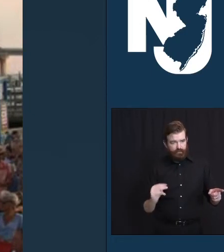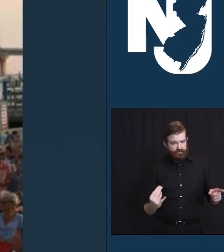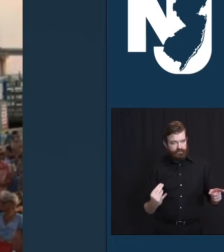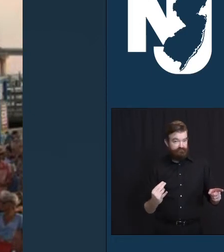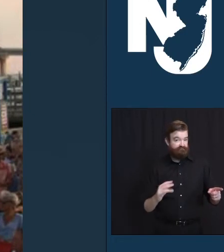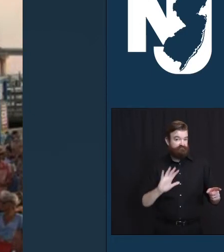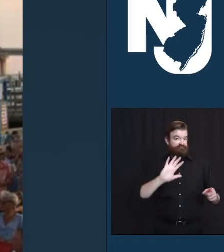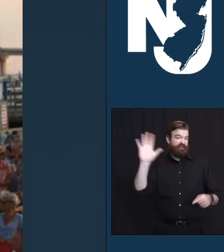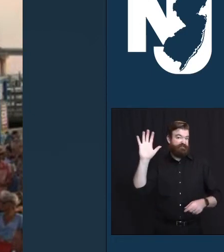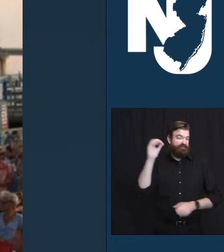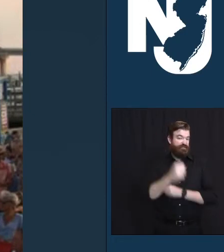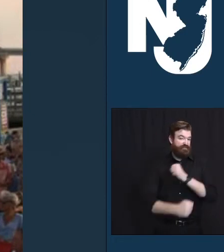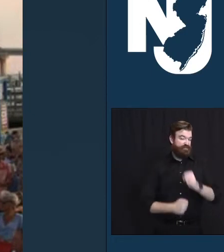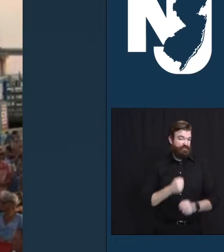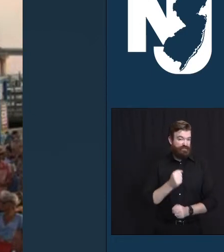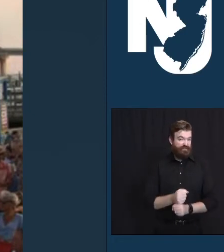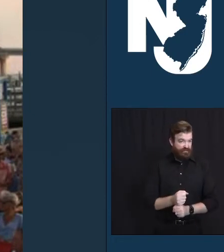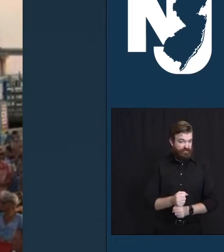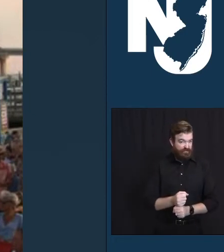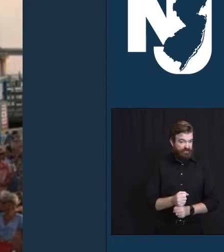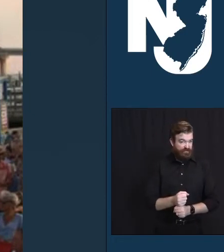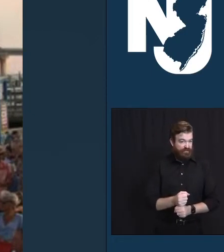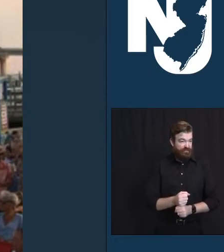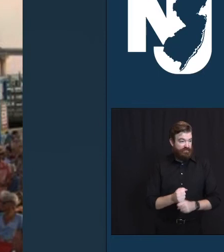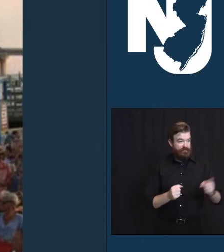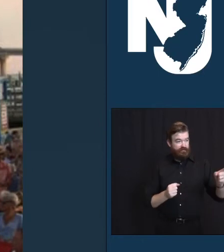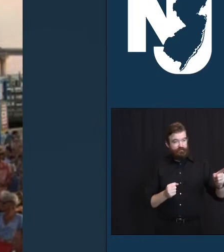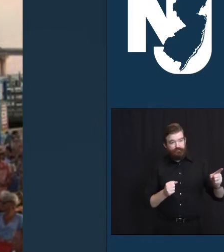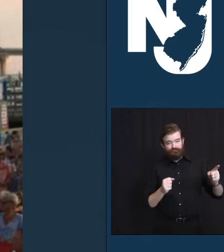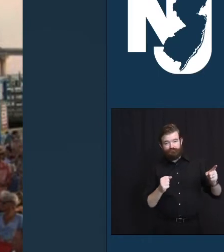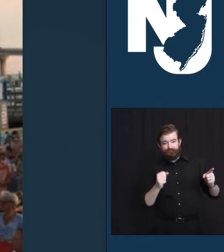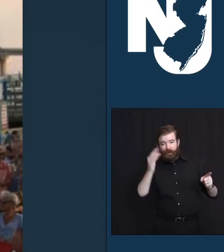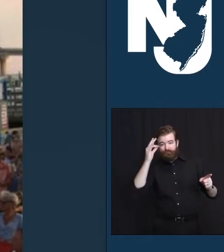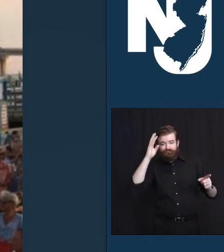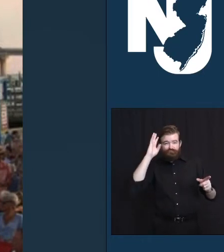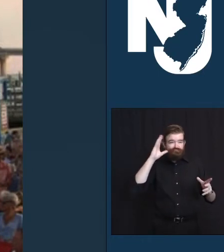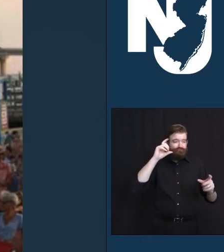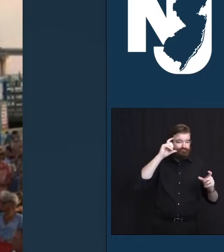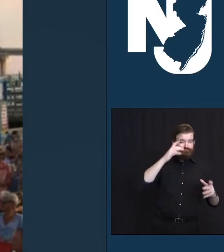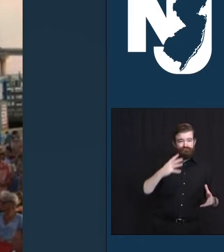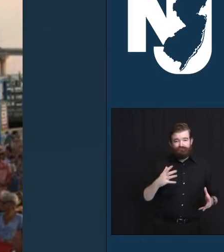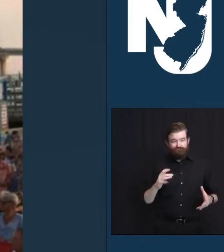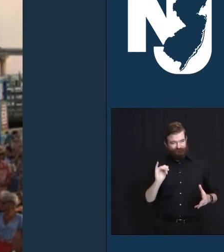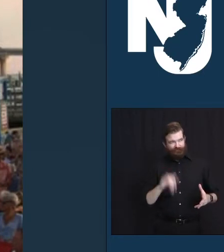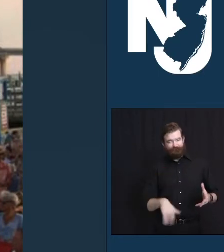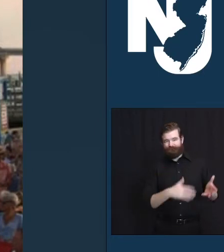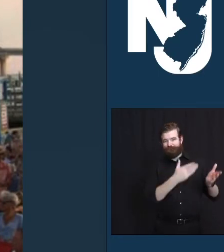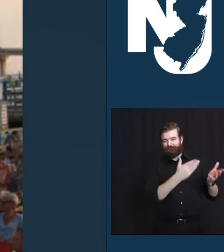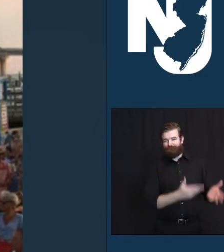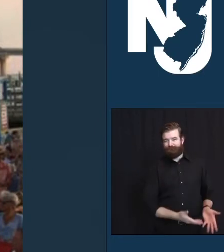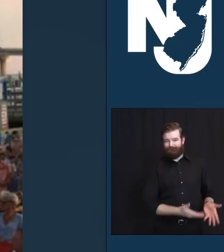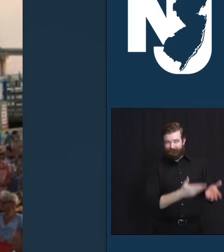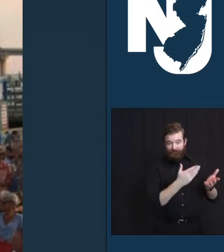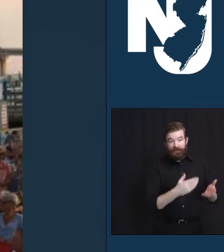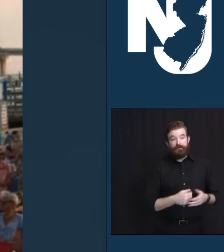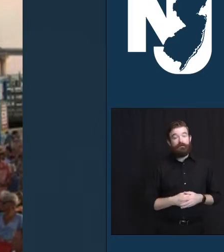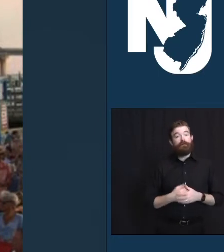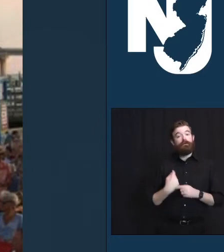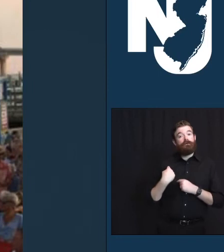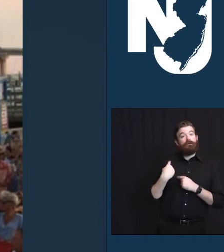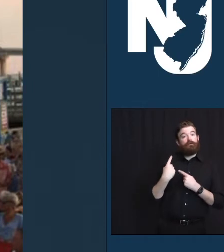years. Pat, is that a look or what? Come on, man. Including the past several years as a resident